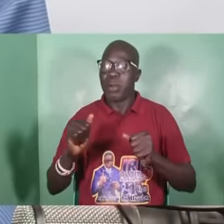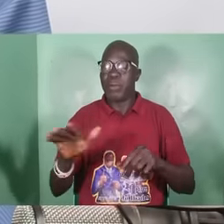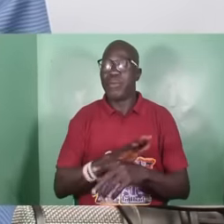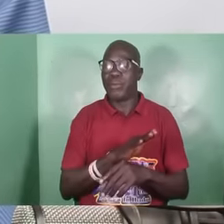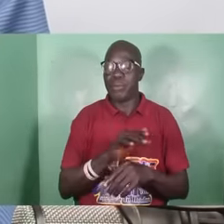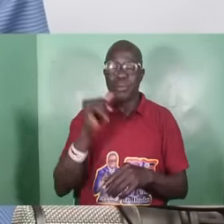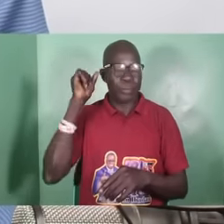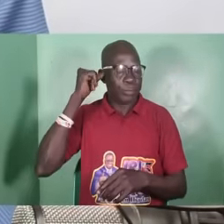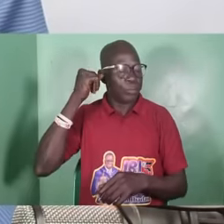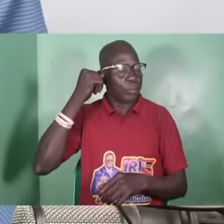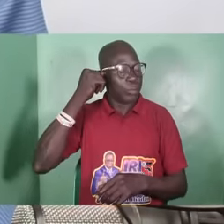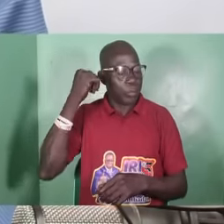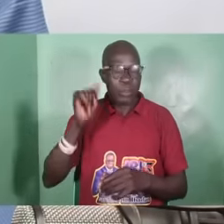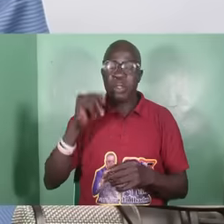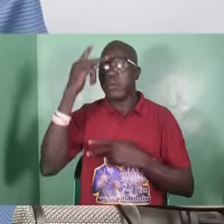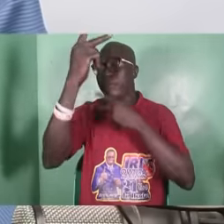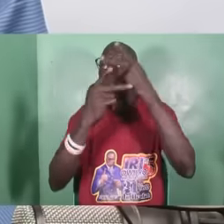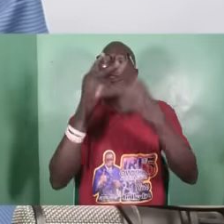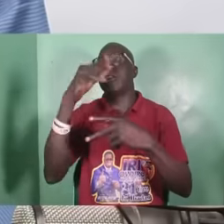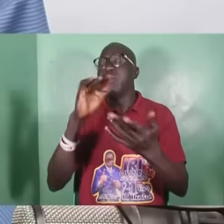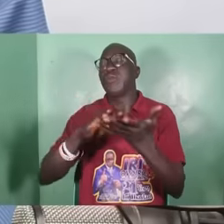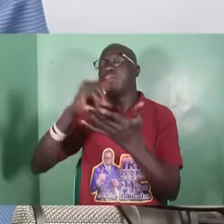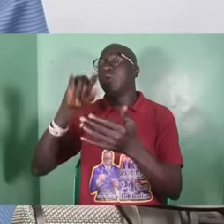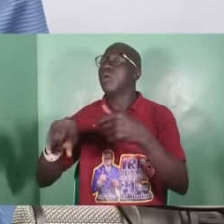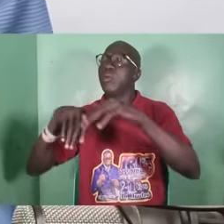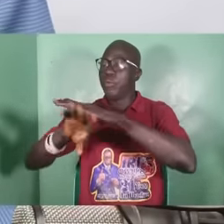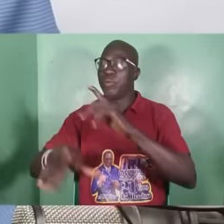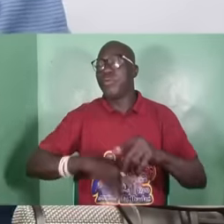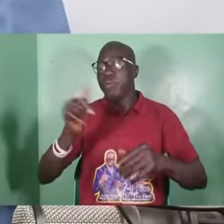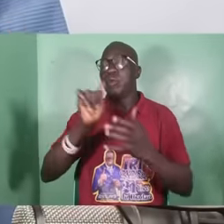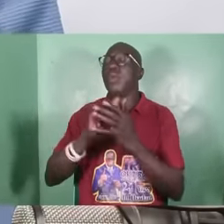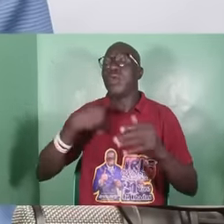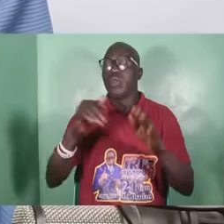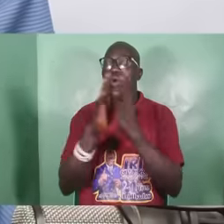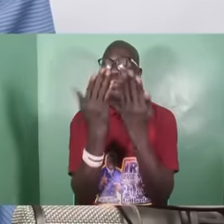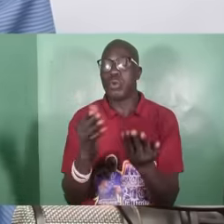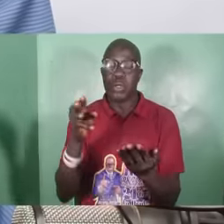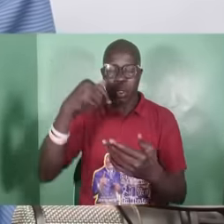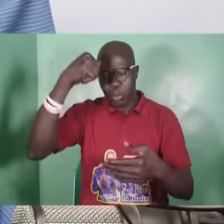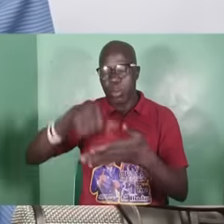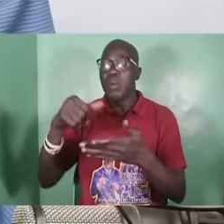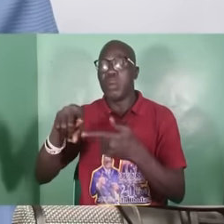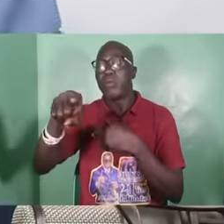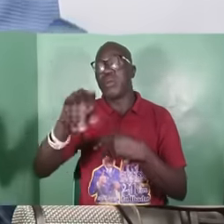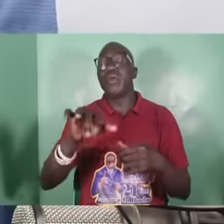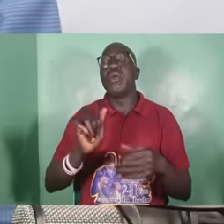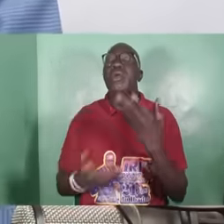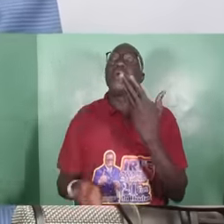will be powerful. The Lord of glory wants to fulfill the prayer. He wants to open your book of